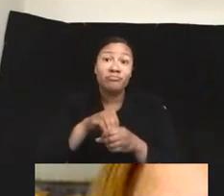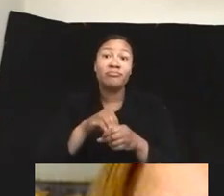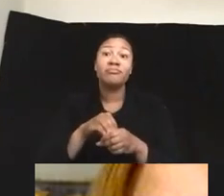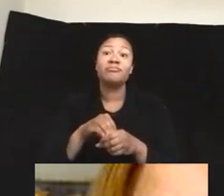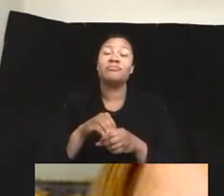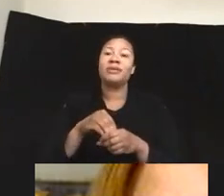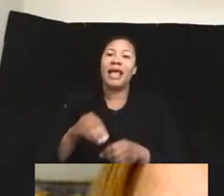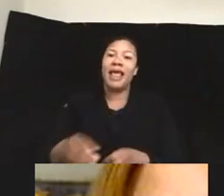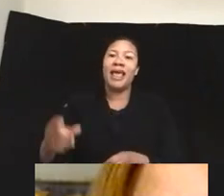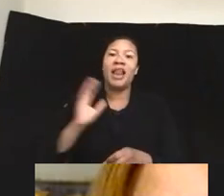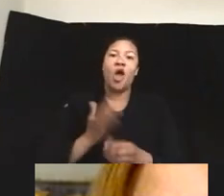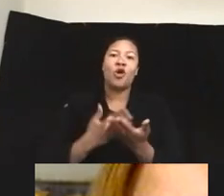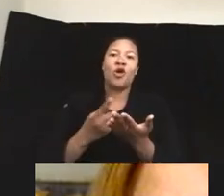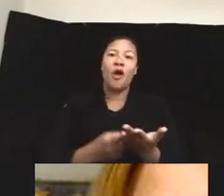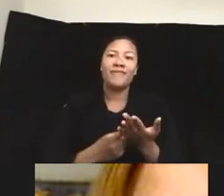talk.